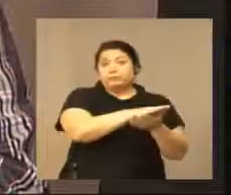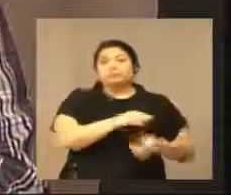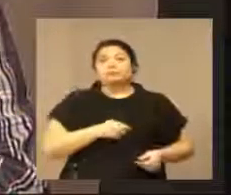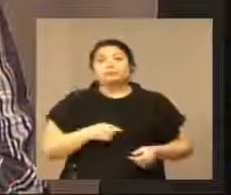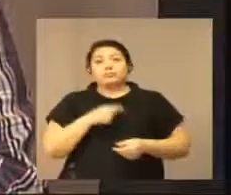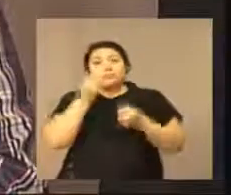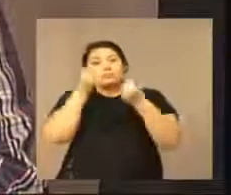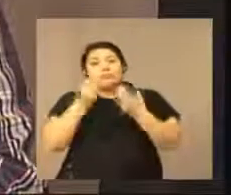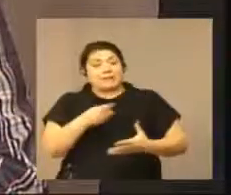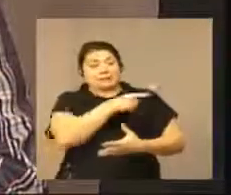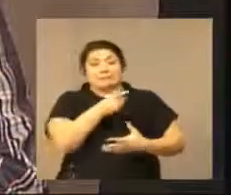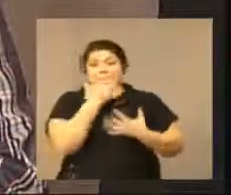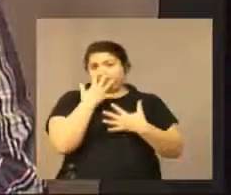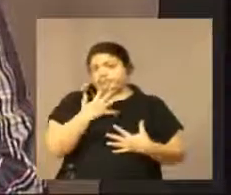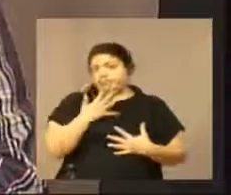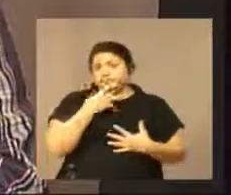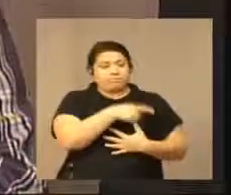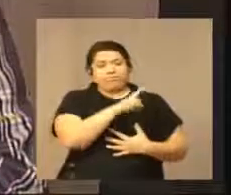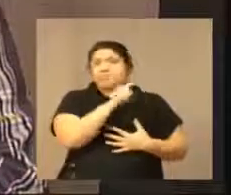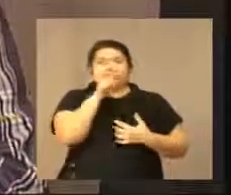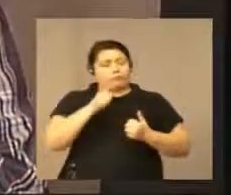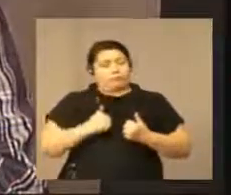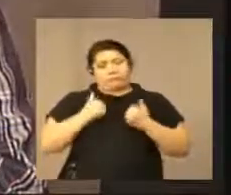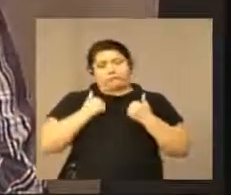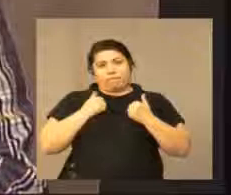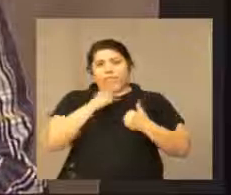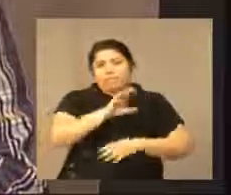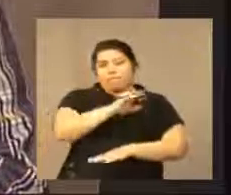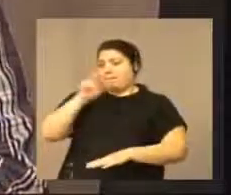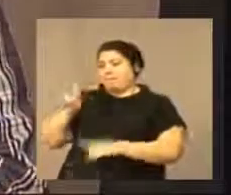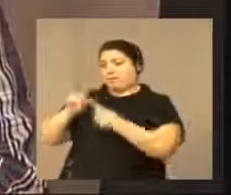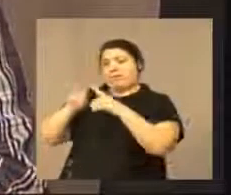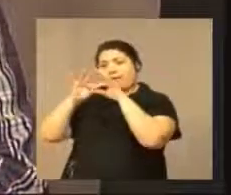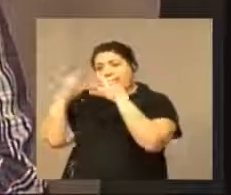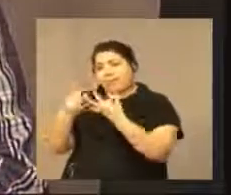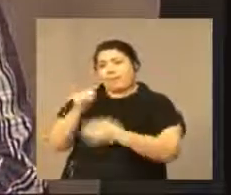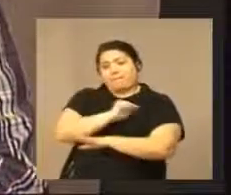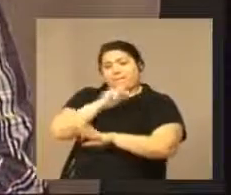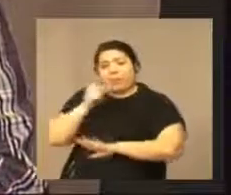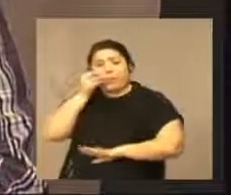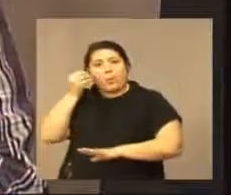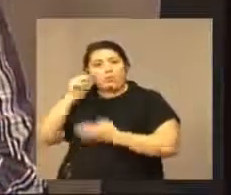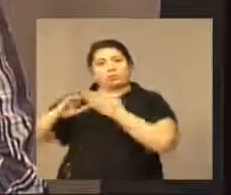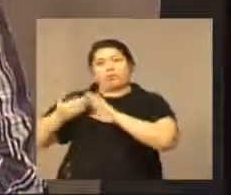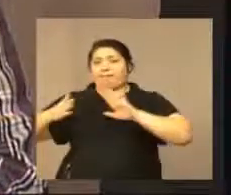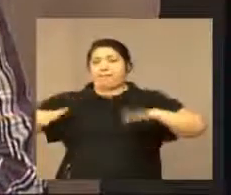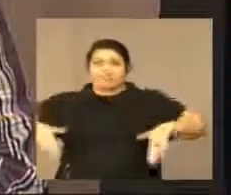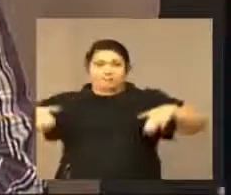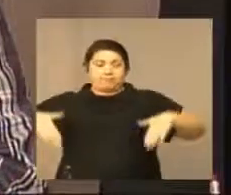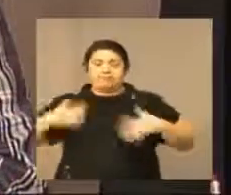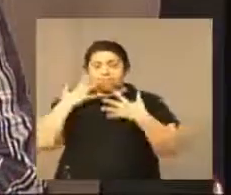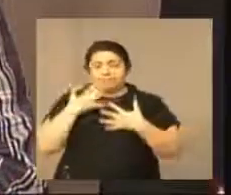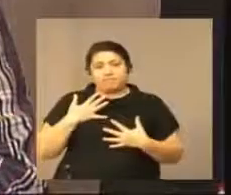Tragically, many of them never lived to return to their families or communities. As a result,